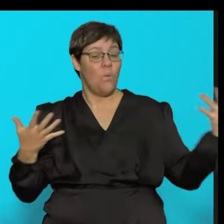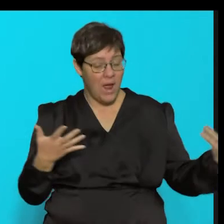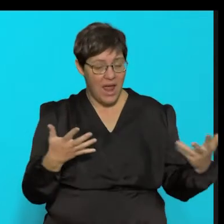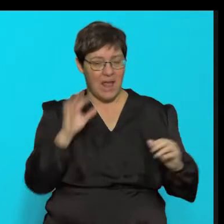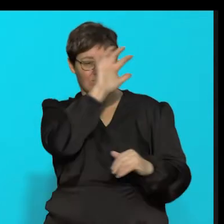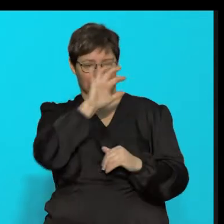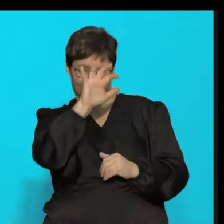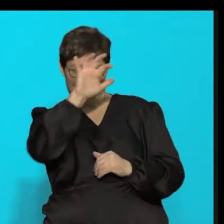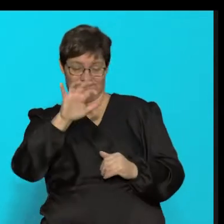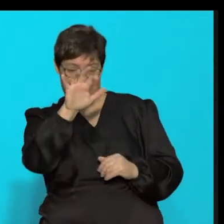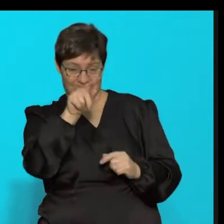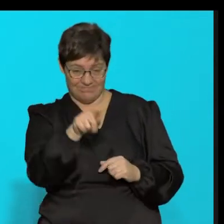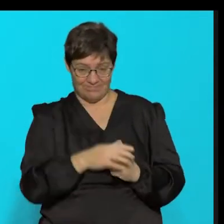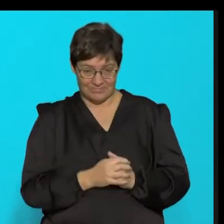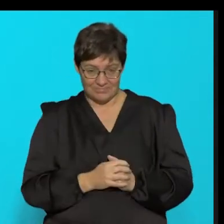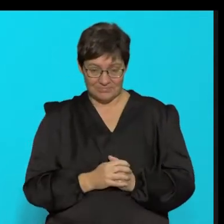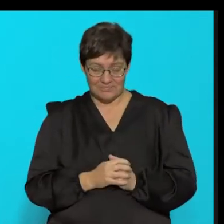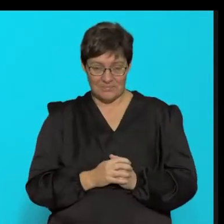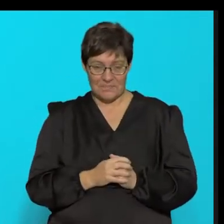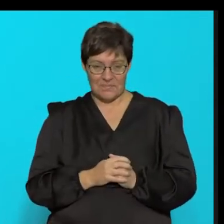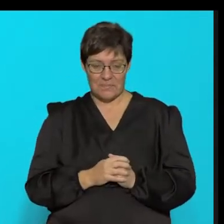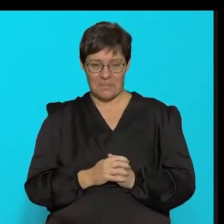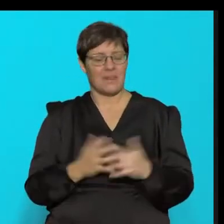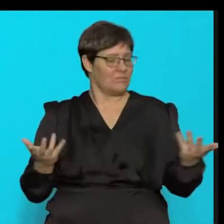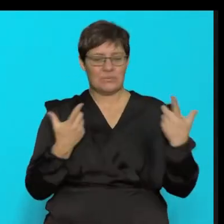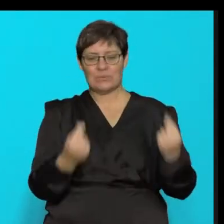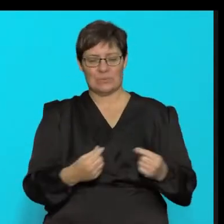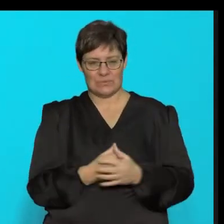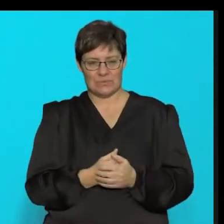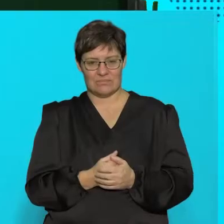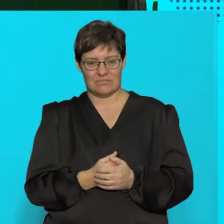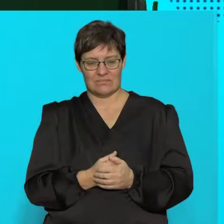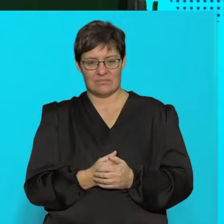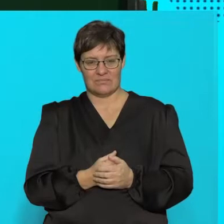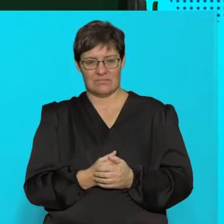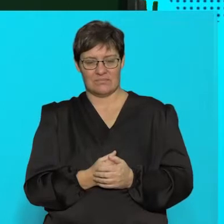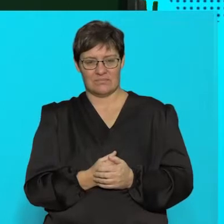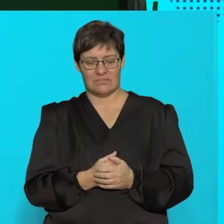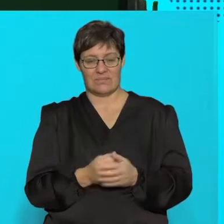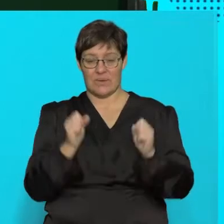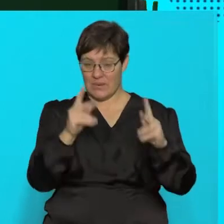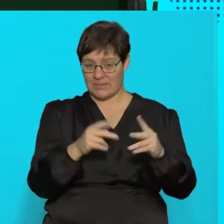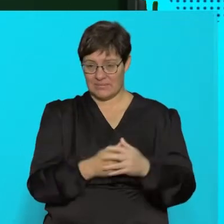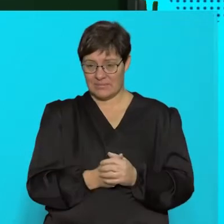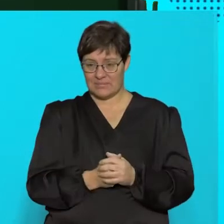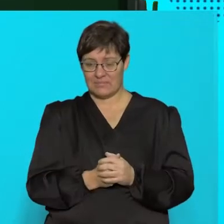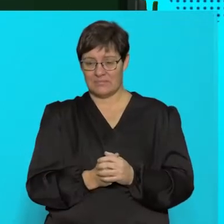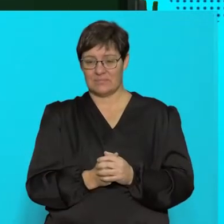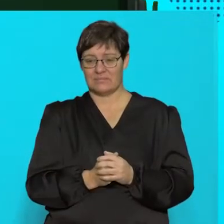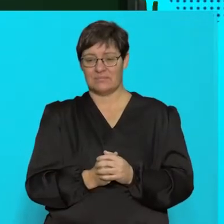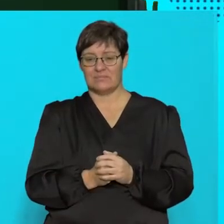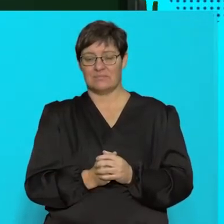fit on the scatter plot. It's find the equation of the line of best fit on the scatter plot. That's what we're doing. That's our linear regression.